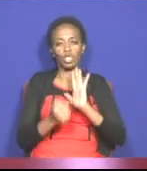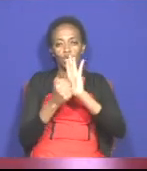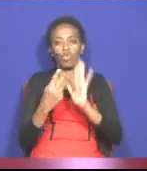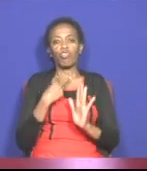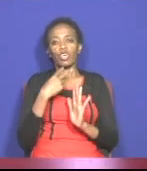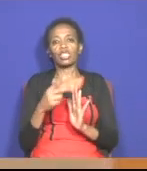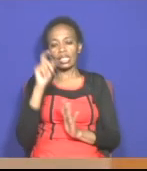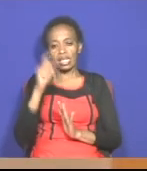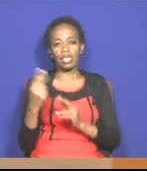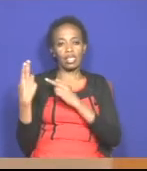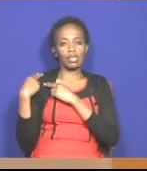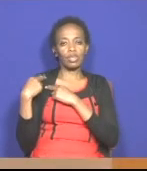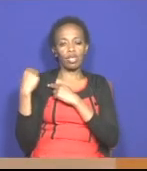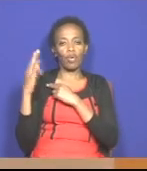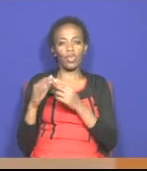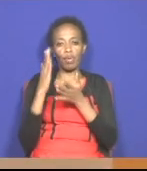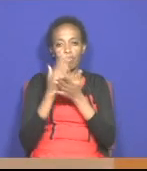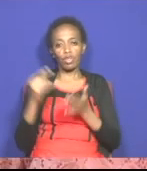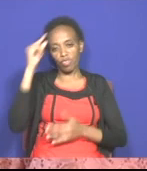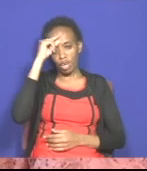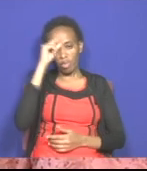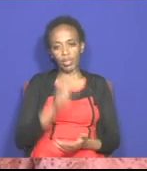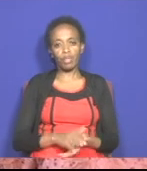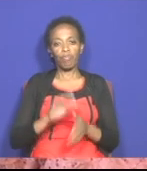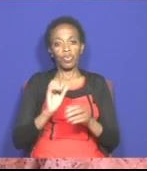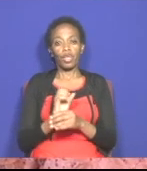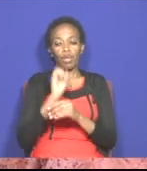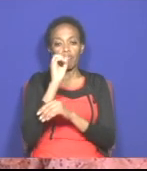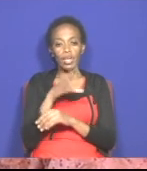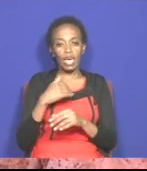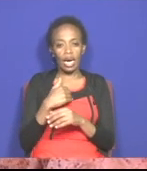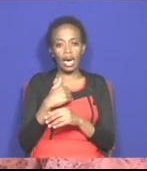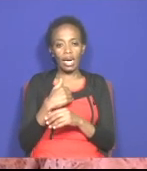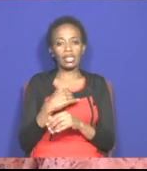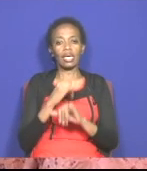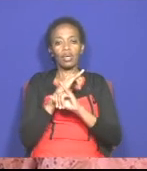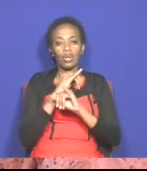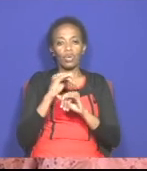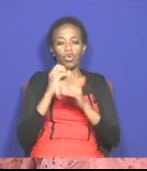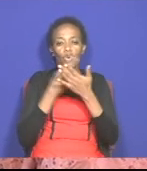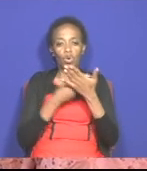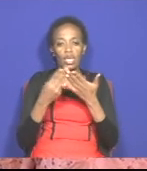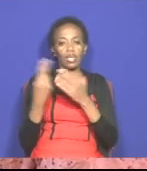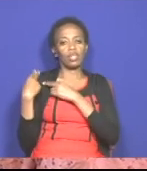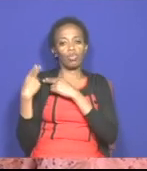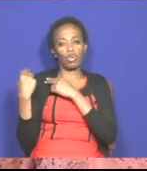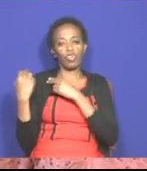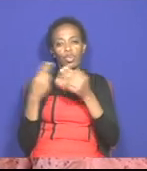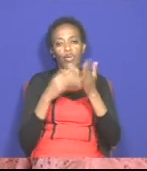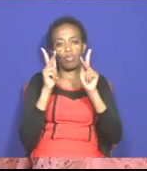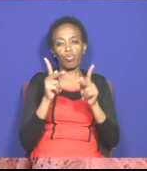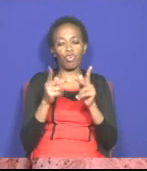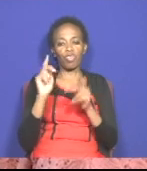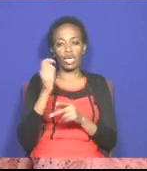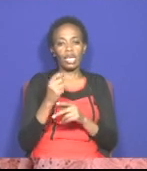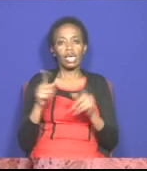voices demanding accountability on the part of the government. The media has a sacred responsibility to the people of Kenya and thus